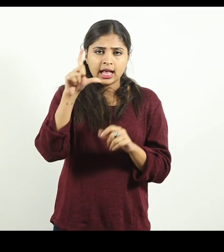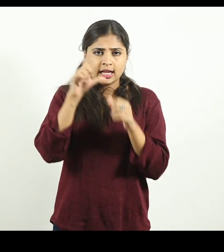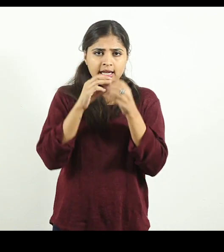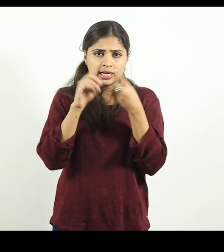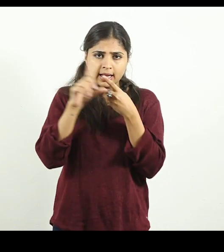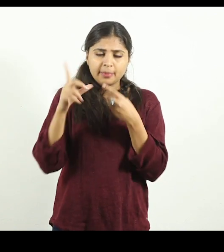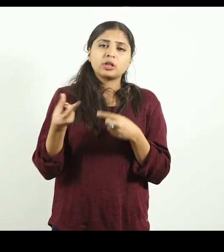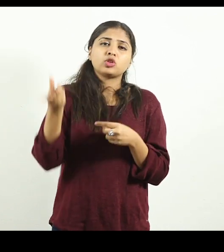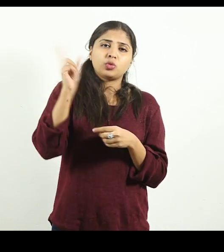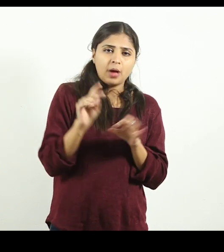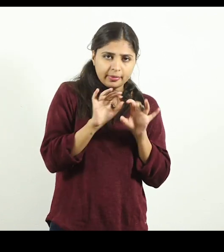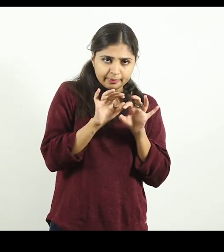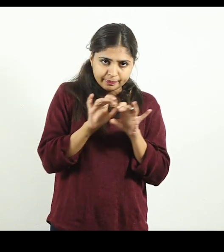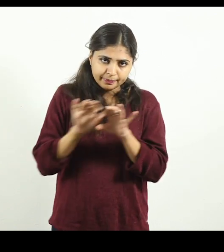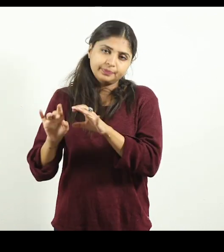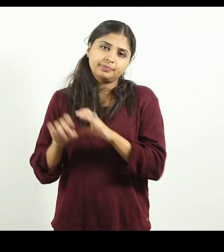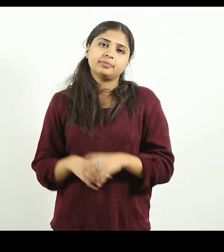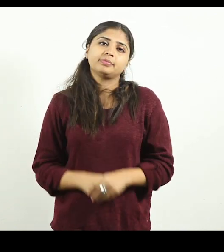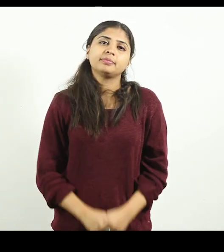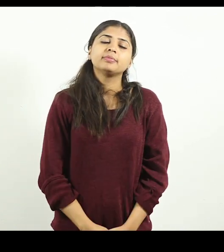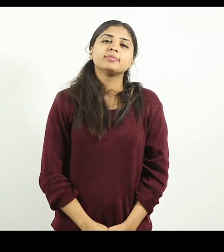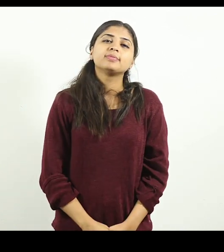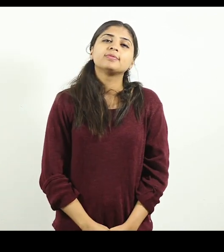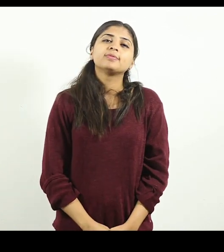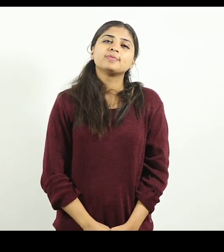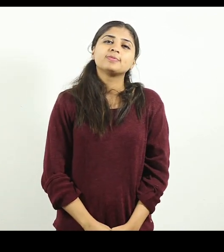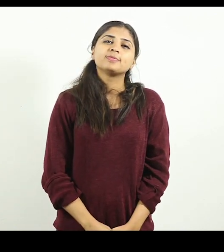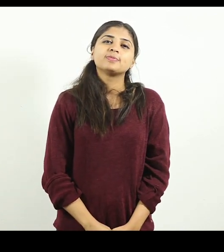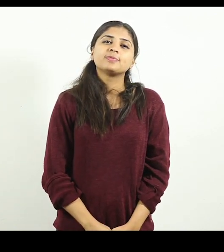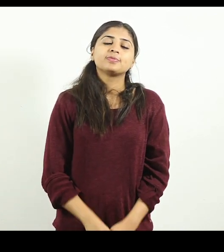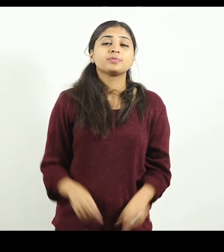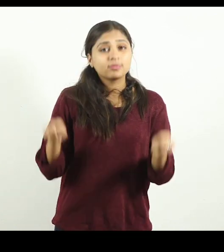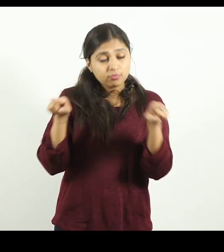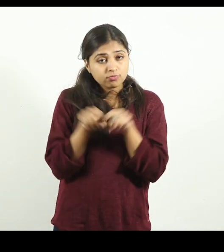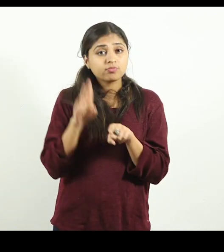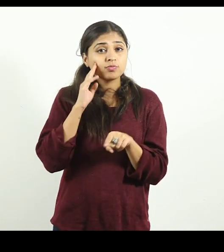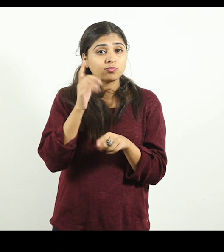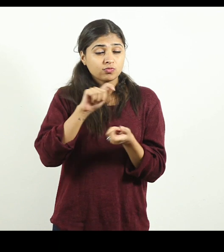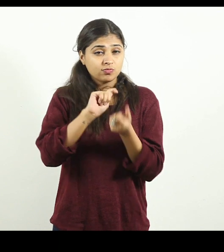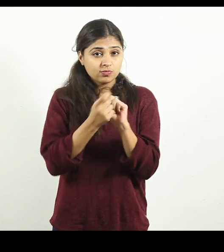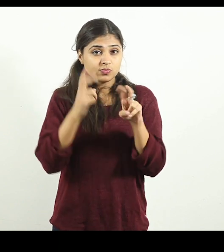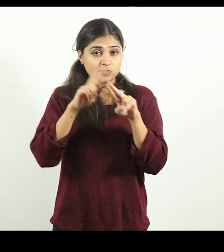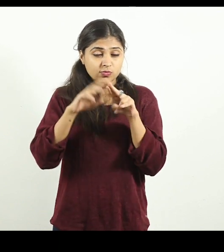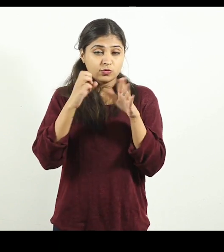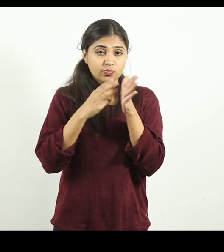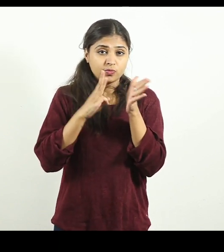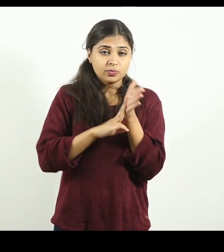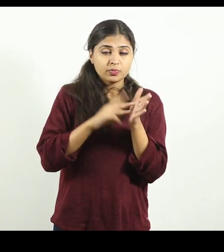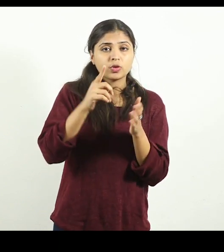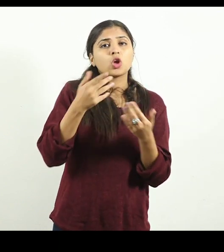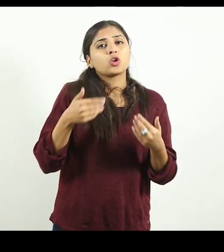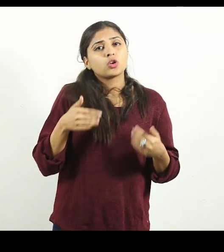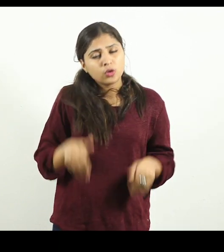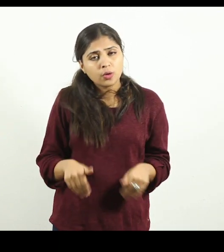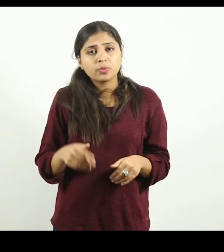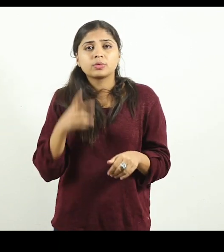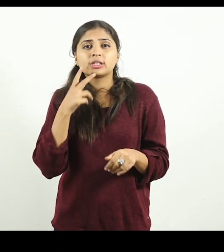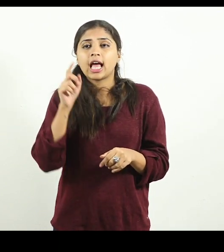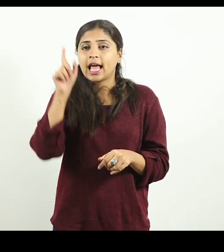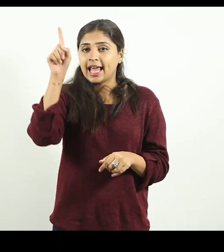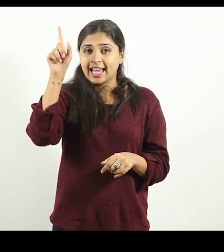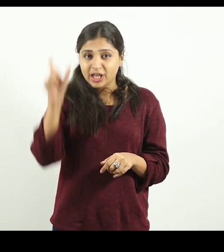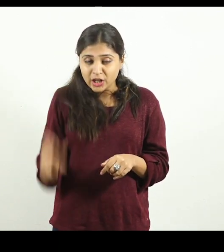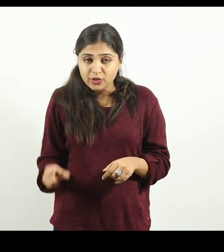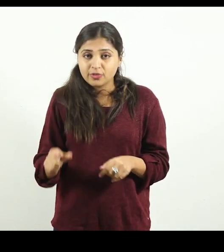You can fix this by simply clicking in the label area and rewording the label. Also, while we are changing